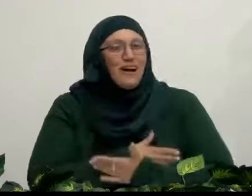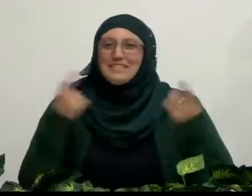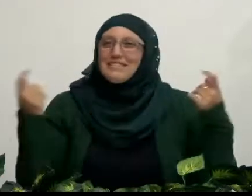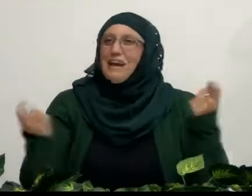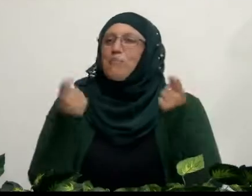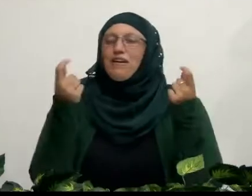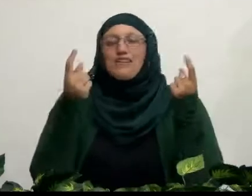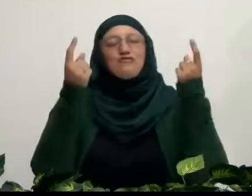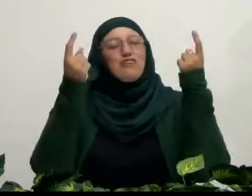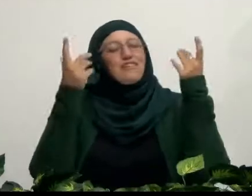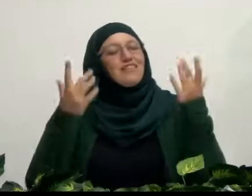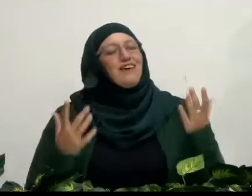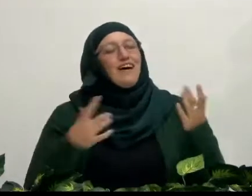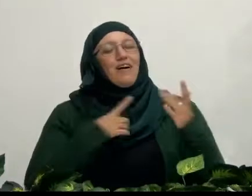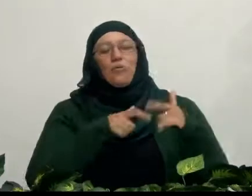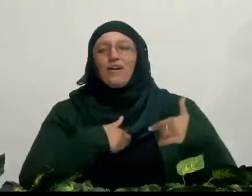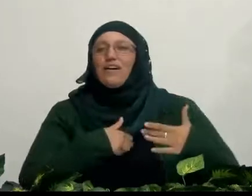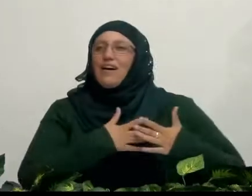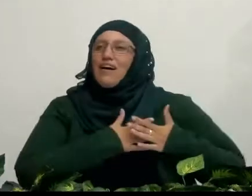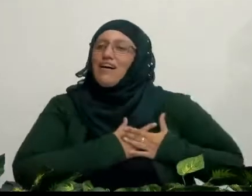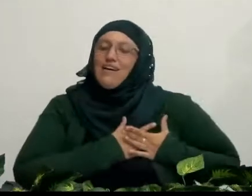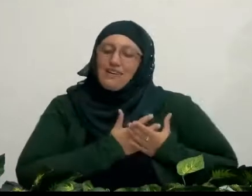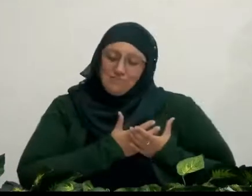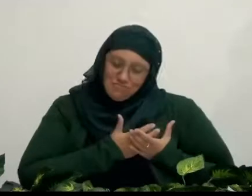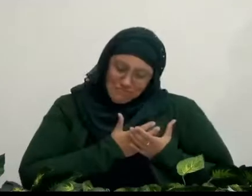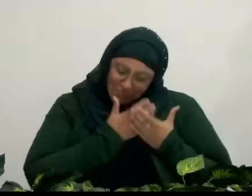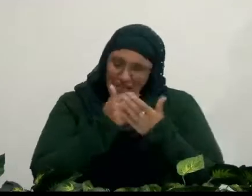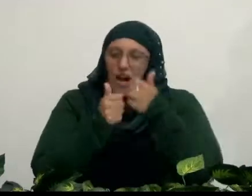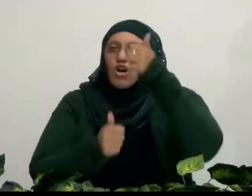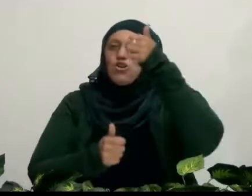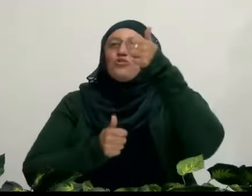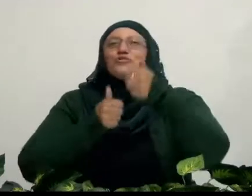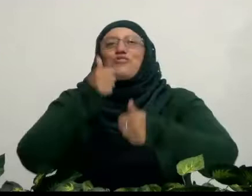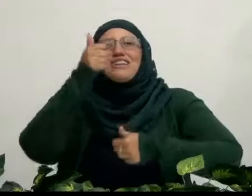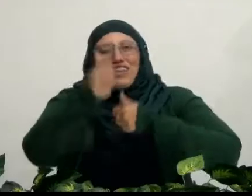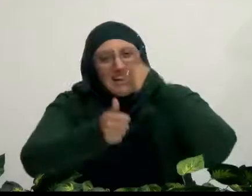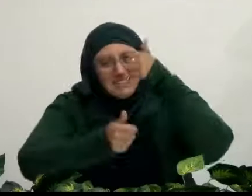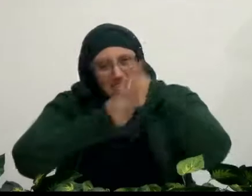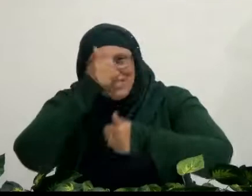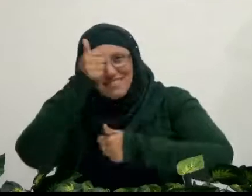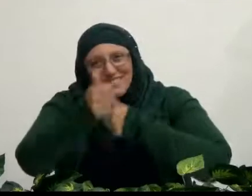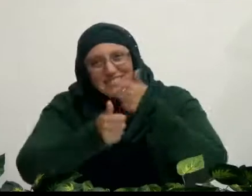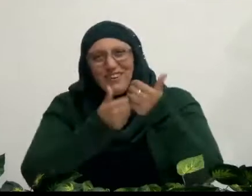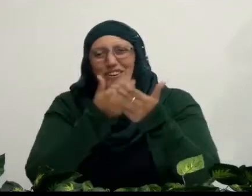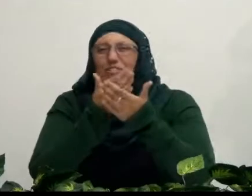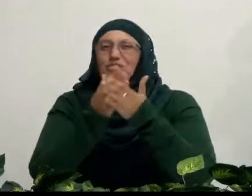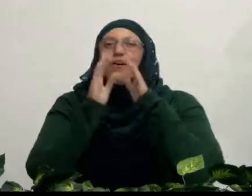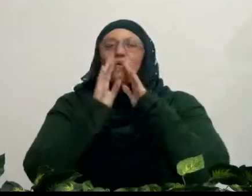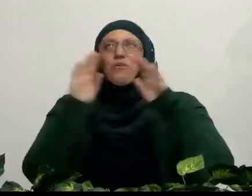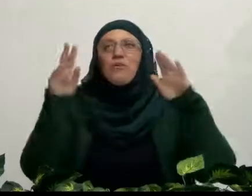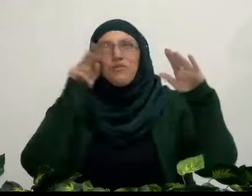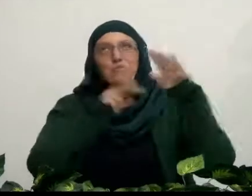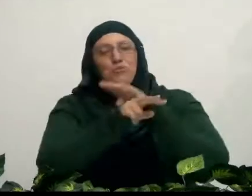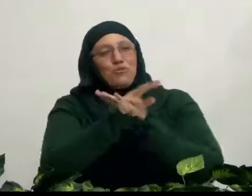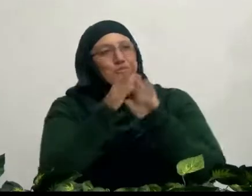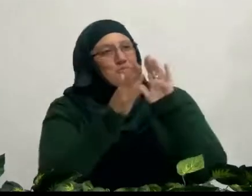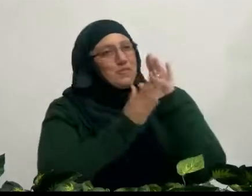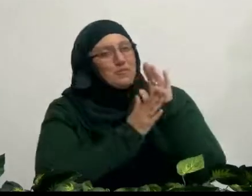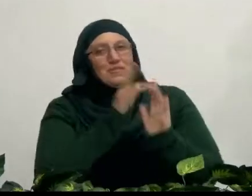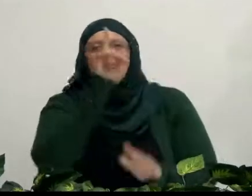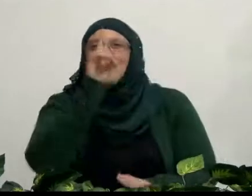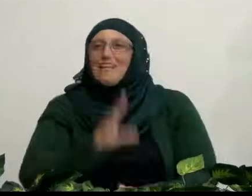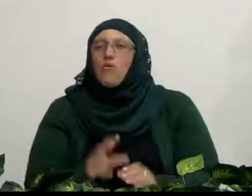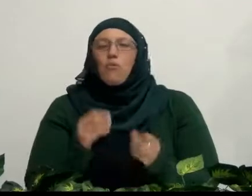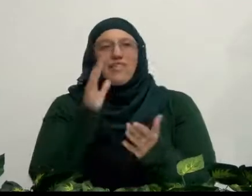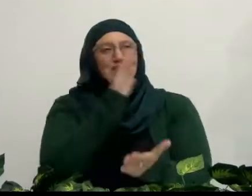send our heartfelt congratulations and best wishes to the Holy Prophet of Islam with a genuine,